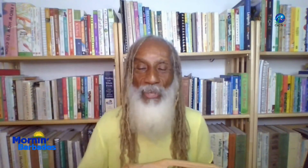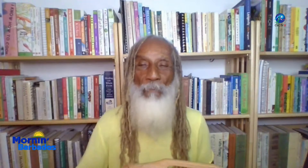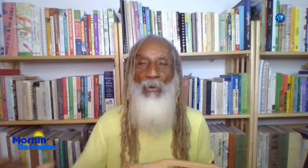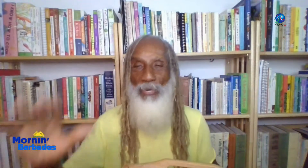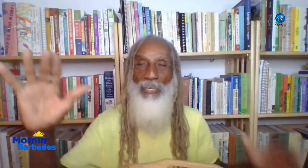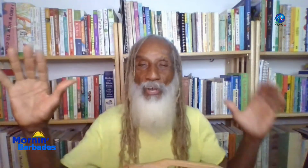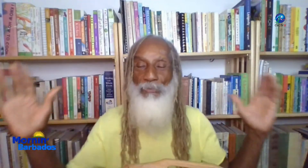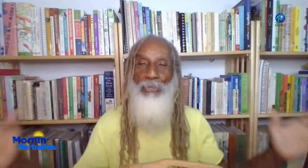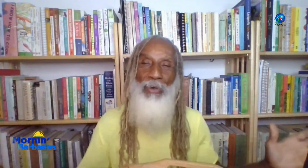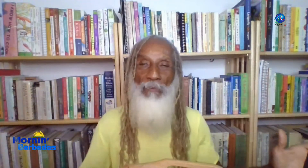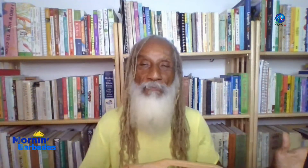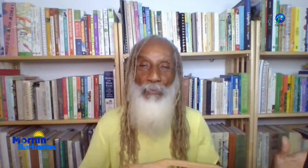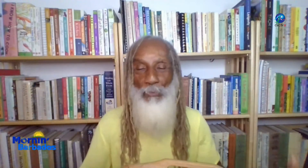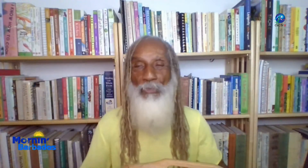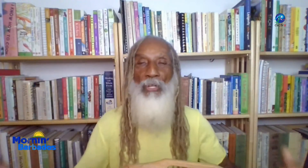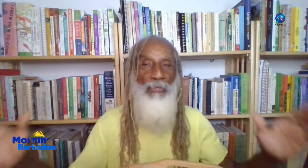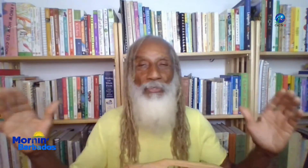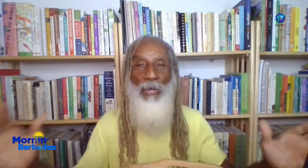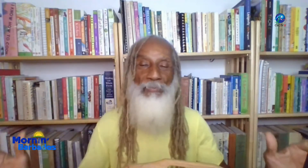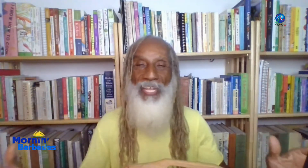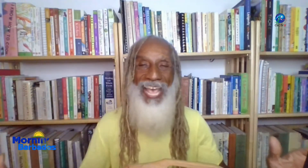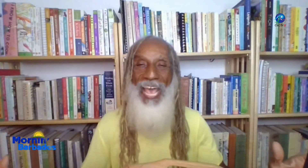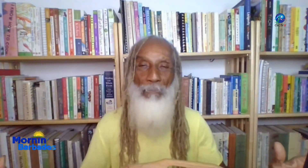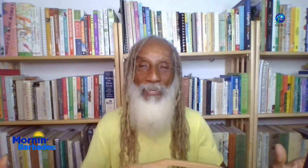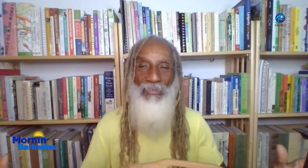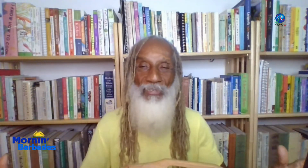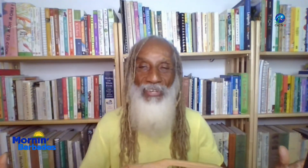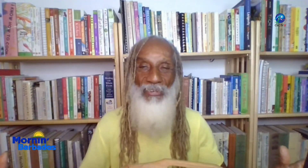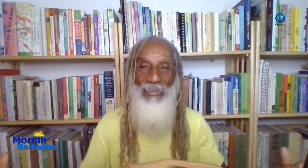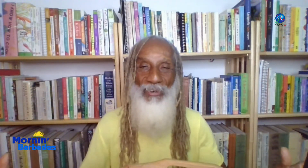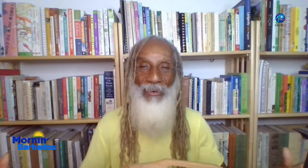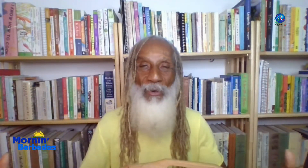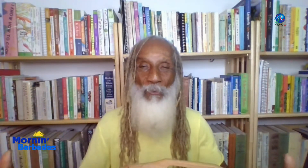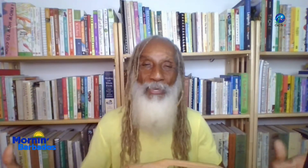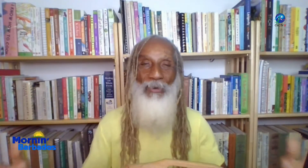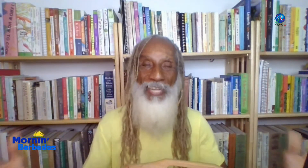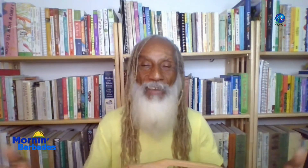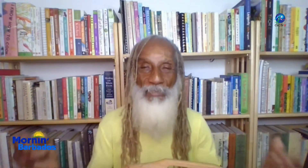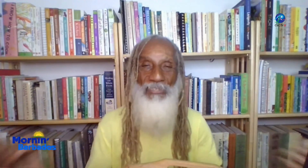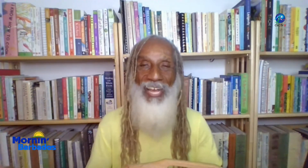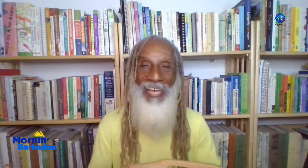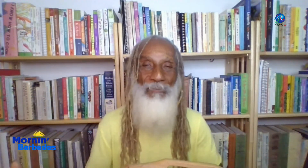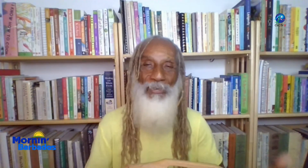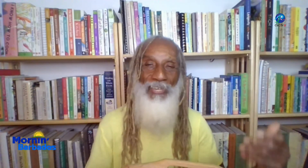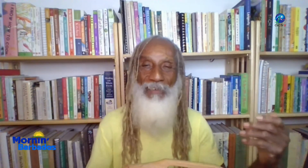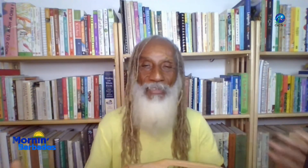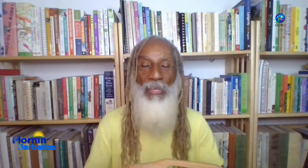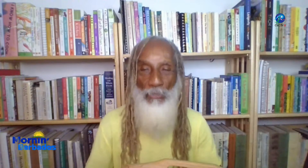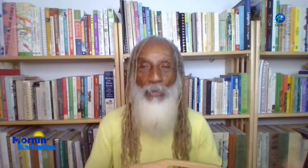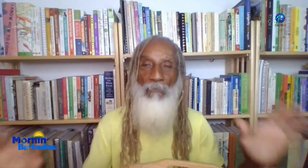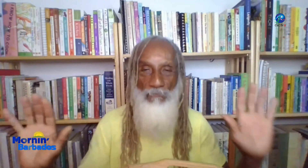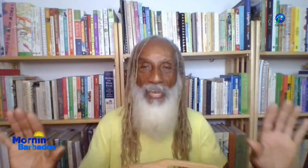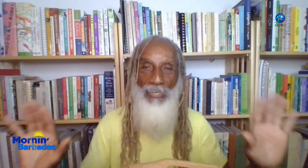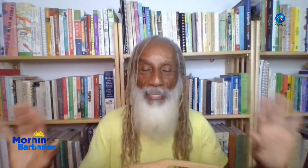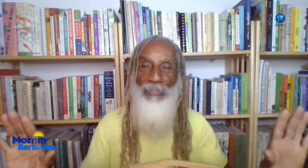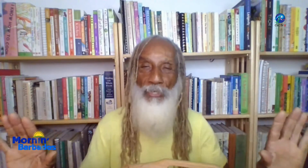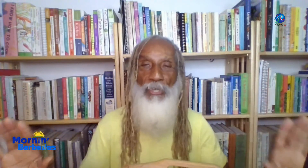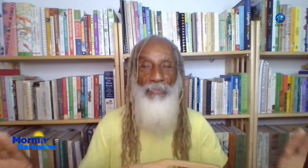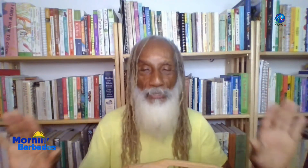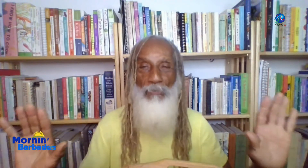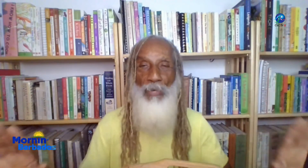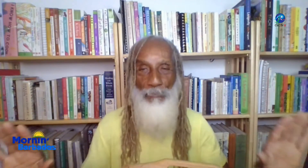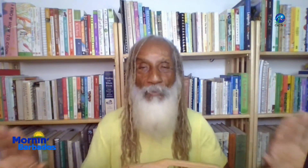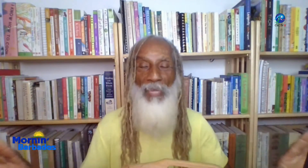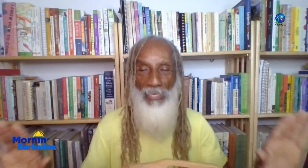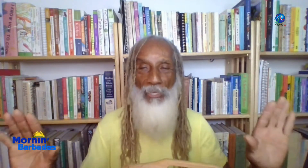everything else. But when it comes to our food, something happens. We don't have the time. We don't have so fine.